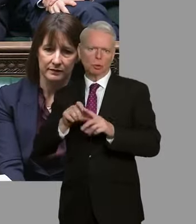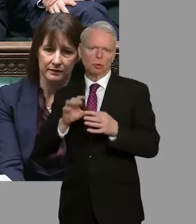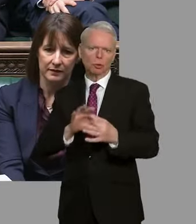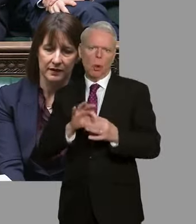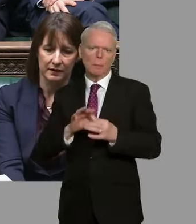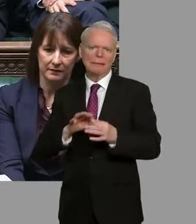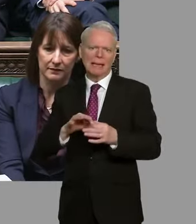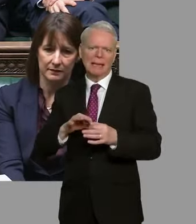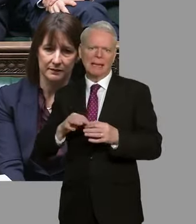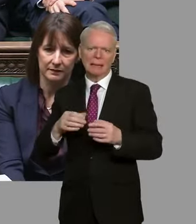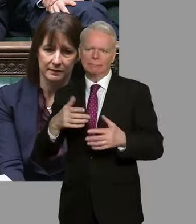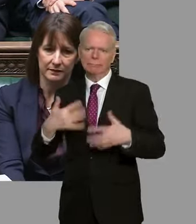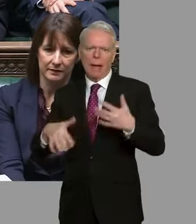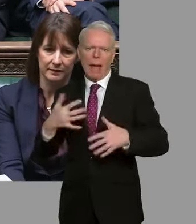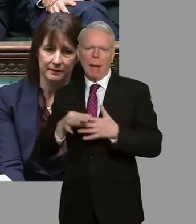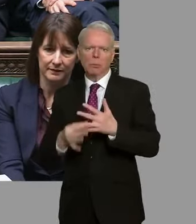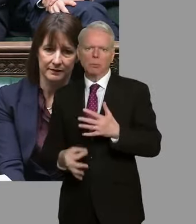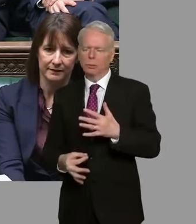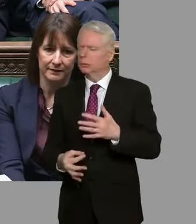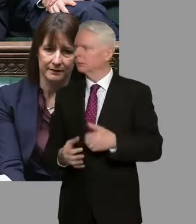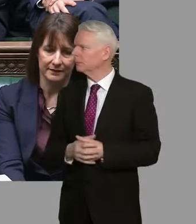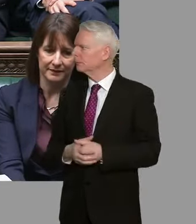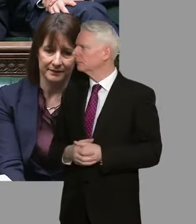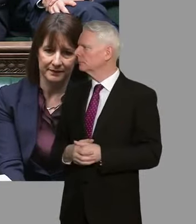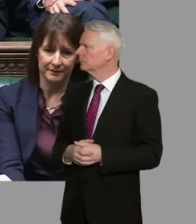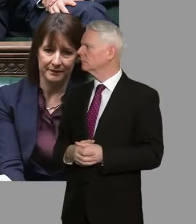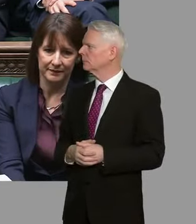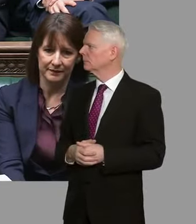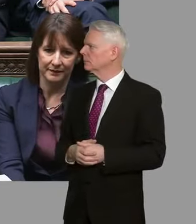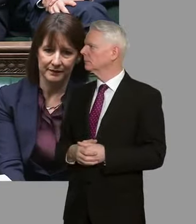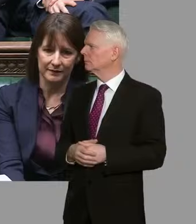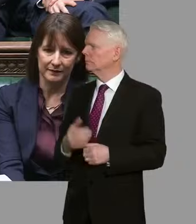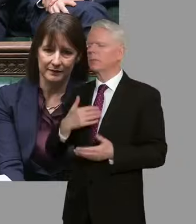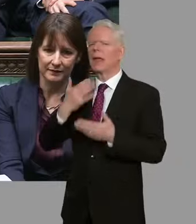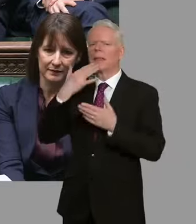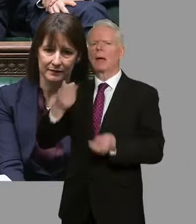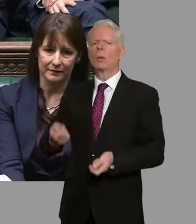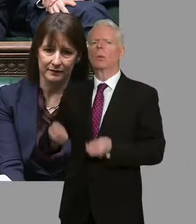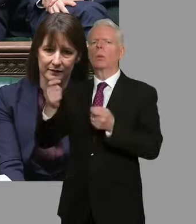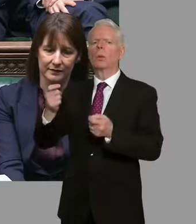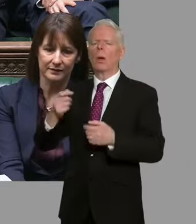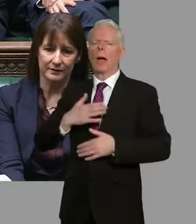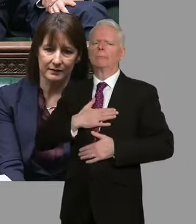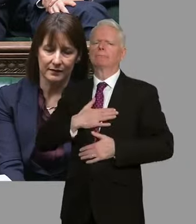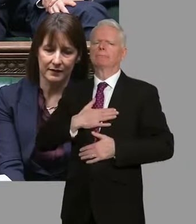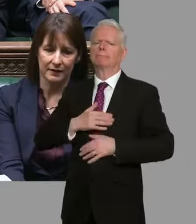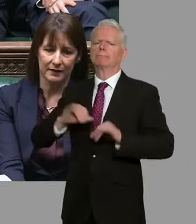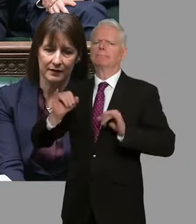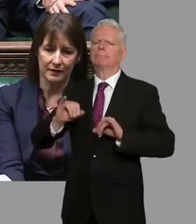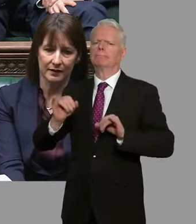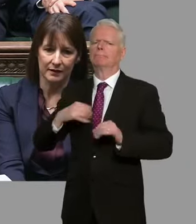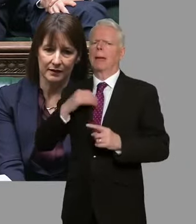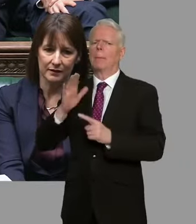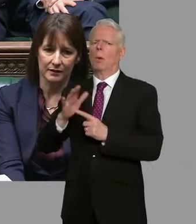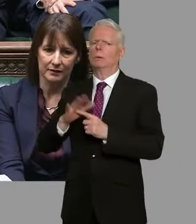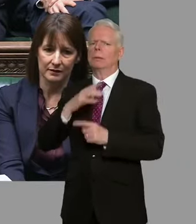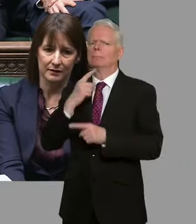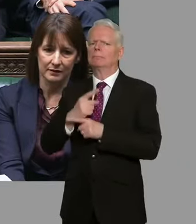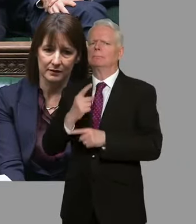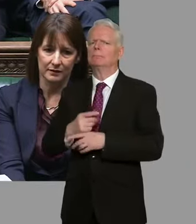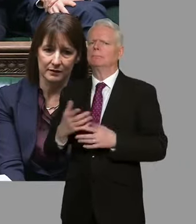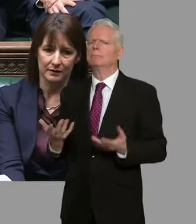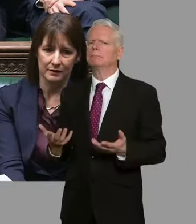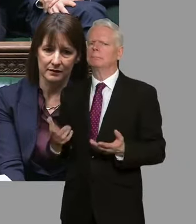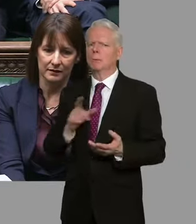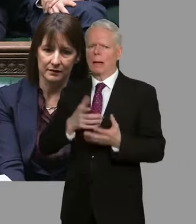teenage relationships in the last decade. And, Mr. Speaker, I've been continually shocked by research that shows that at a younger and